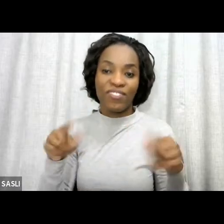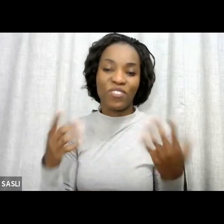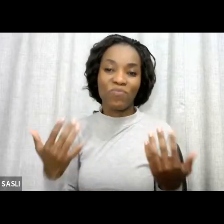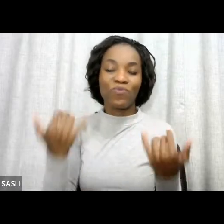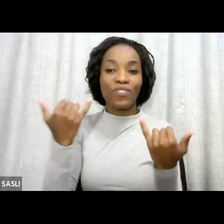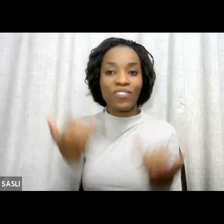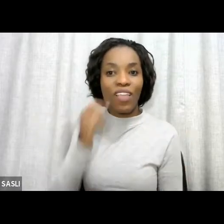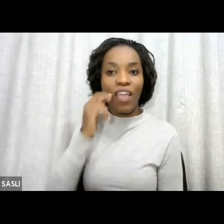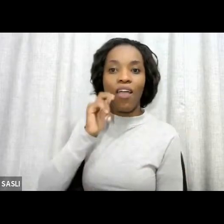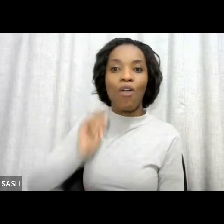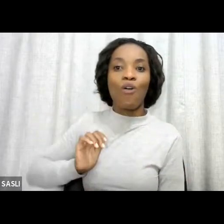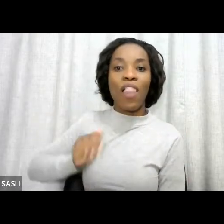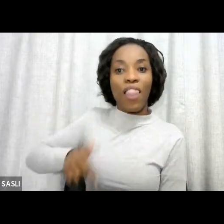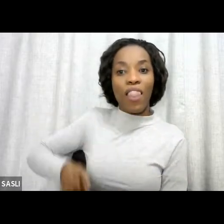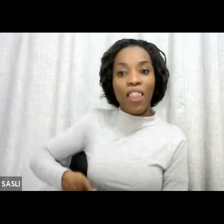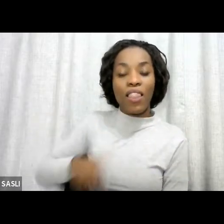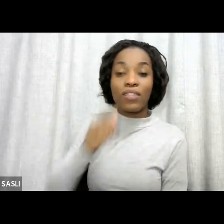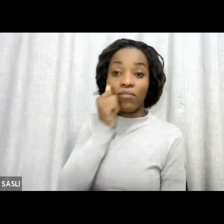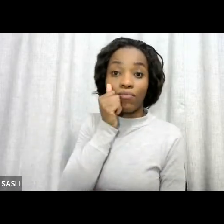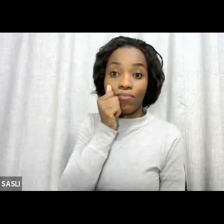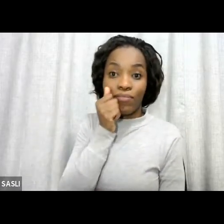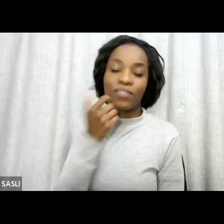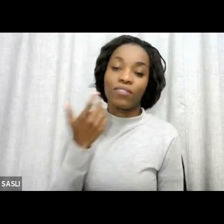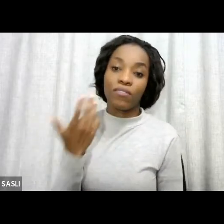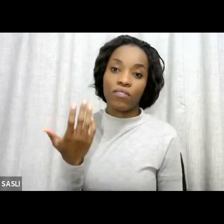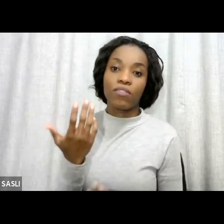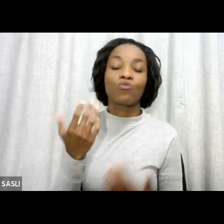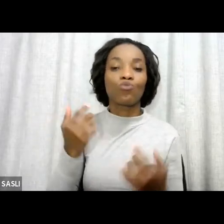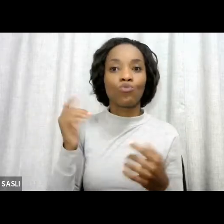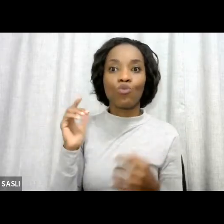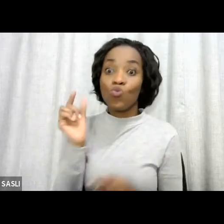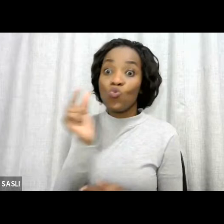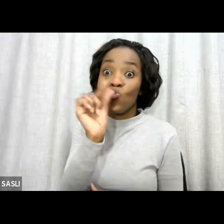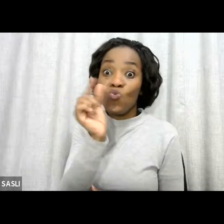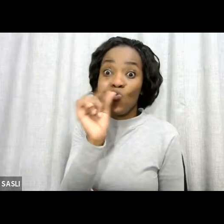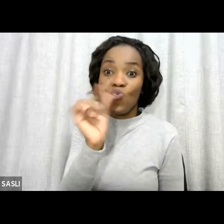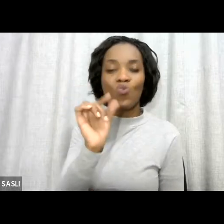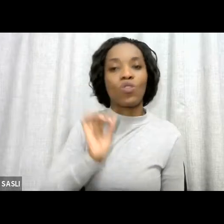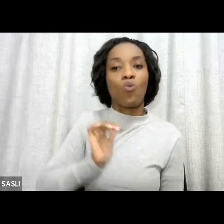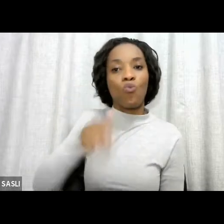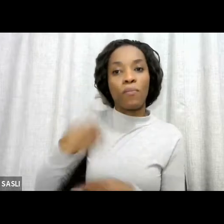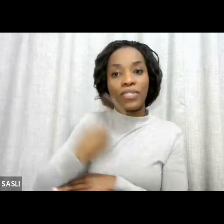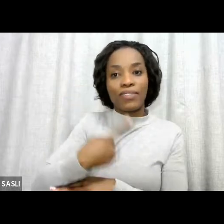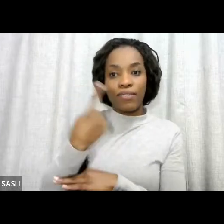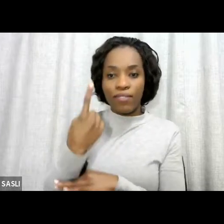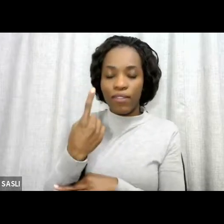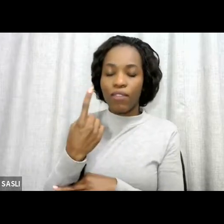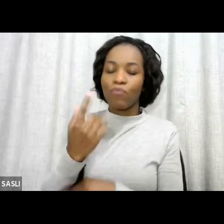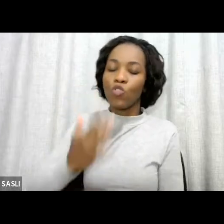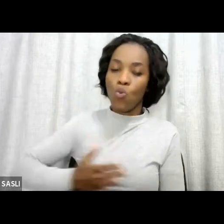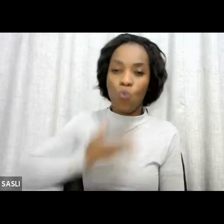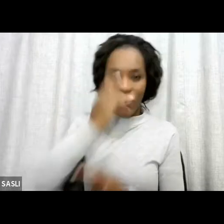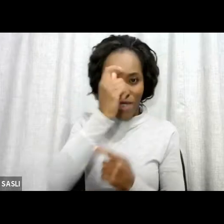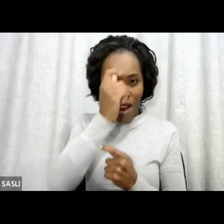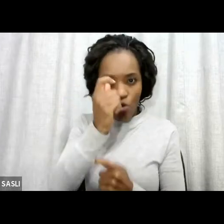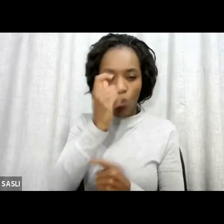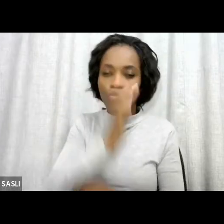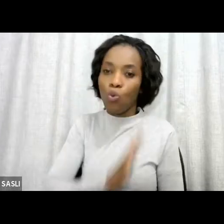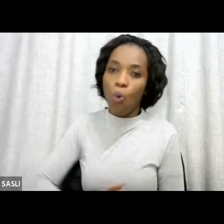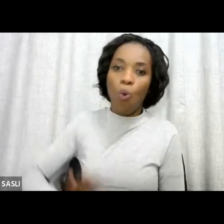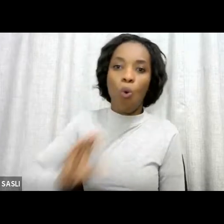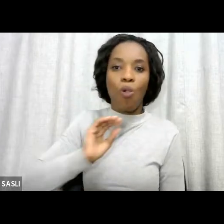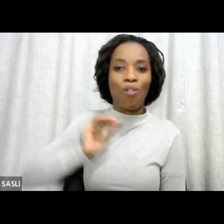approach the 9th of August, which is Women's Day in South Africa, we would like to acknowledge all the women of South Africa, especially those on the